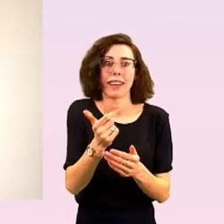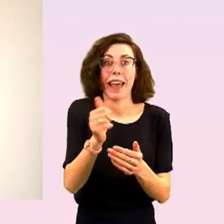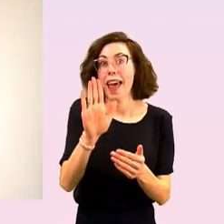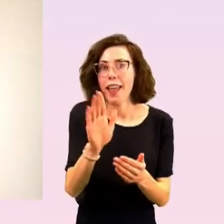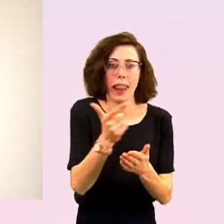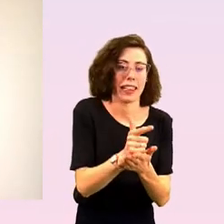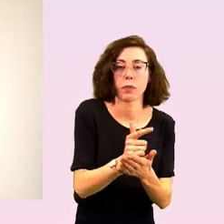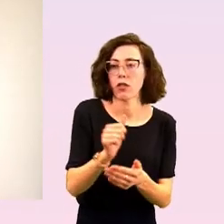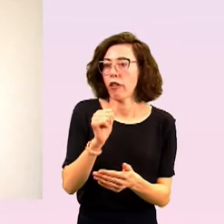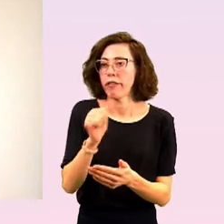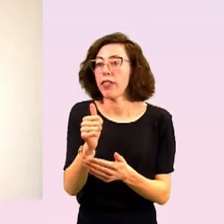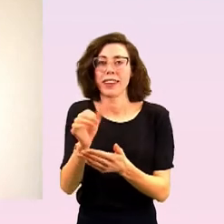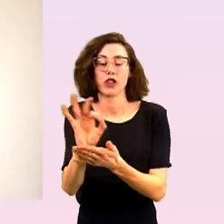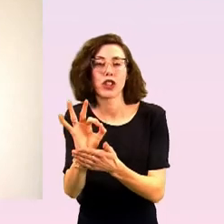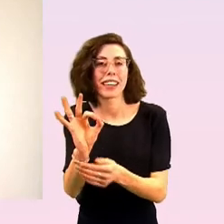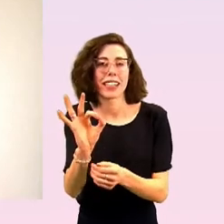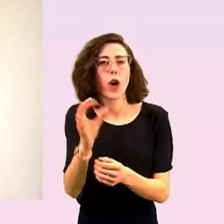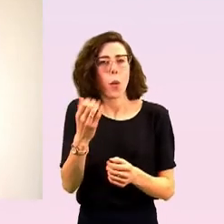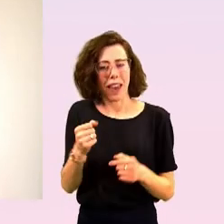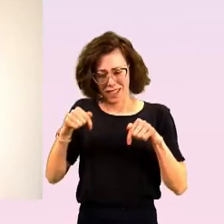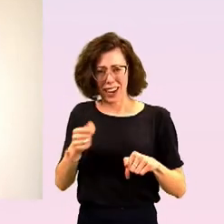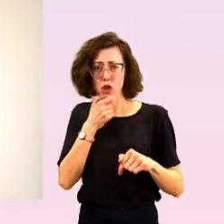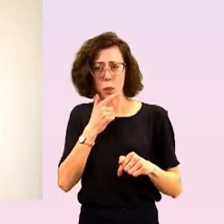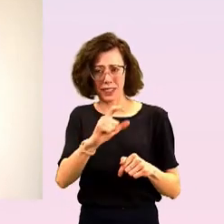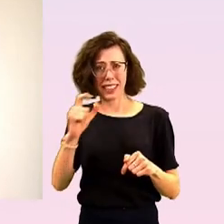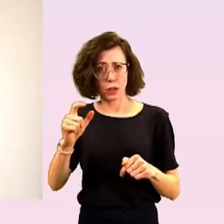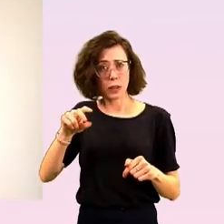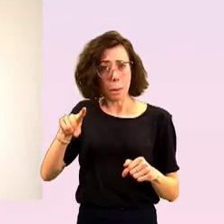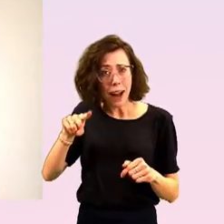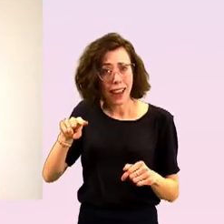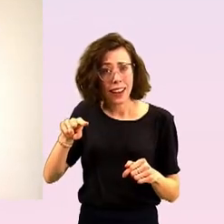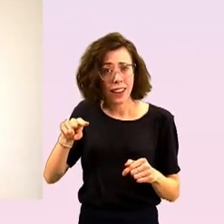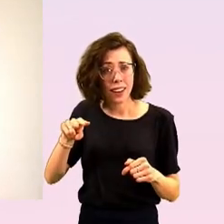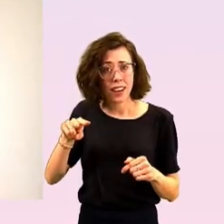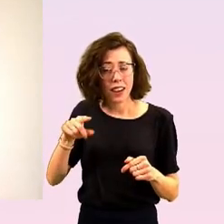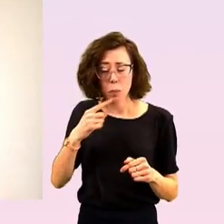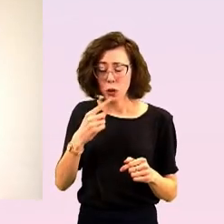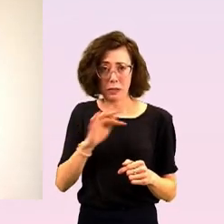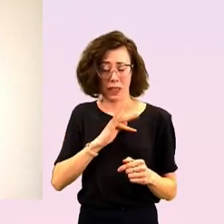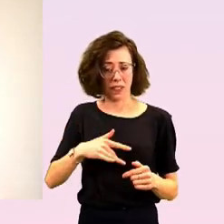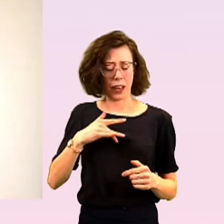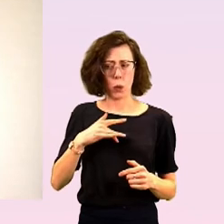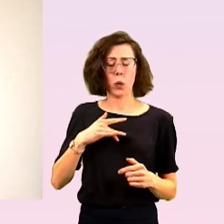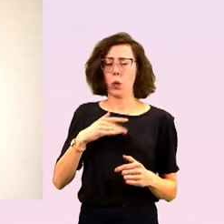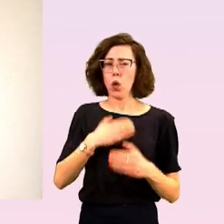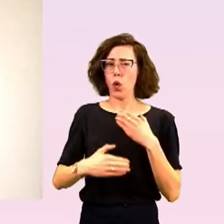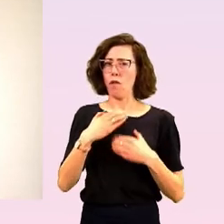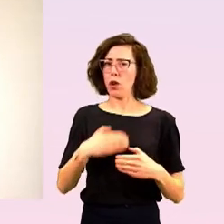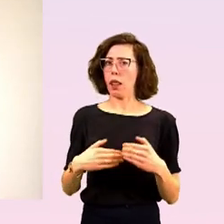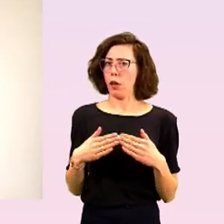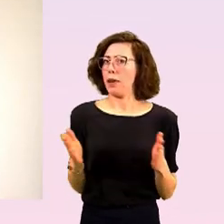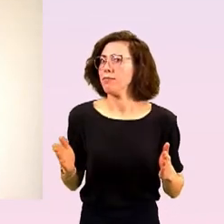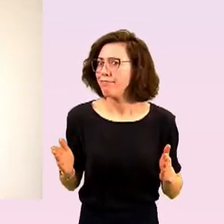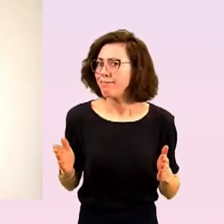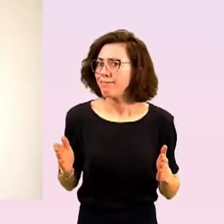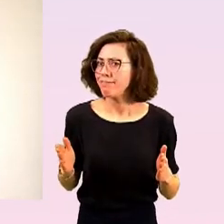Dublin City Council of bisexual colleagues who are not out at all and are not comfortable coming out. We have less out. We